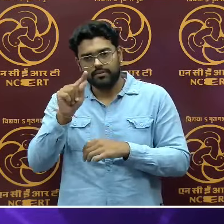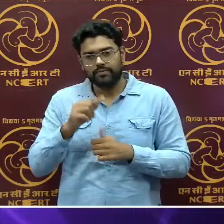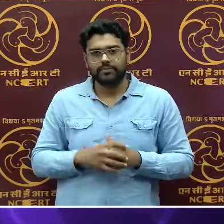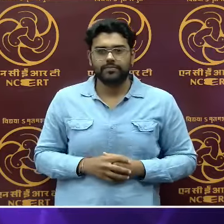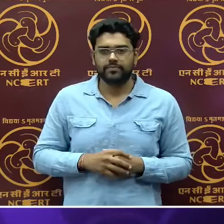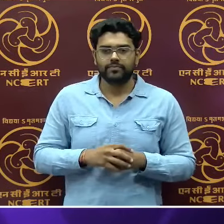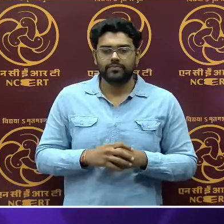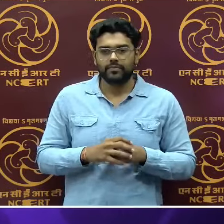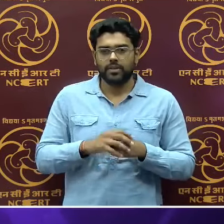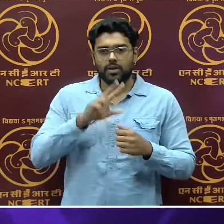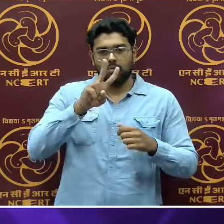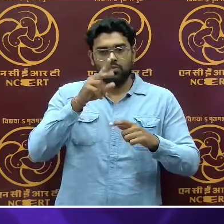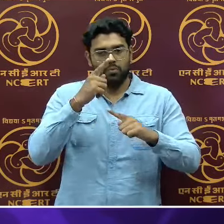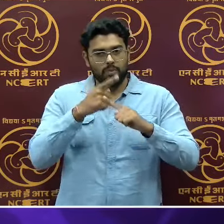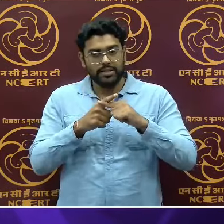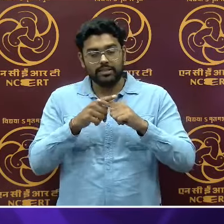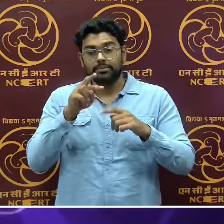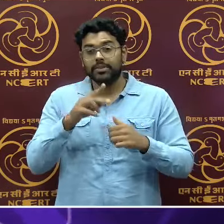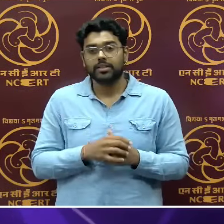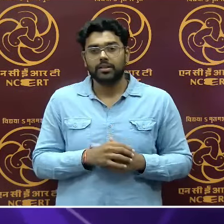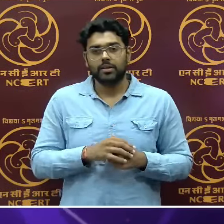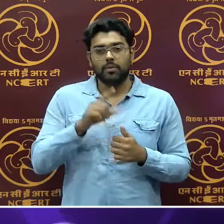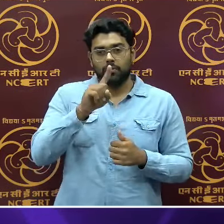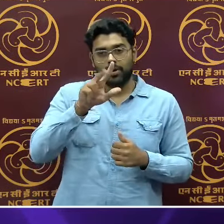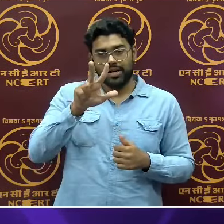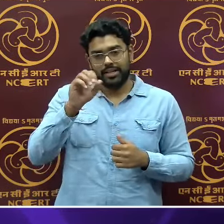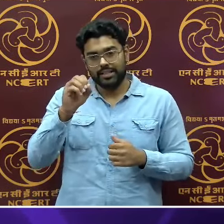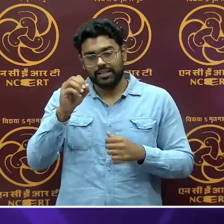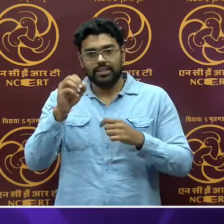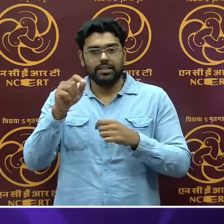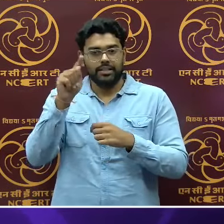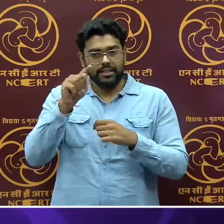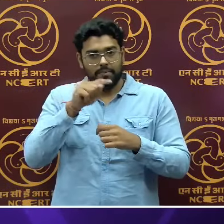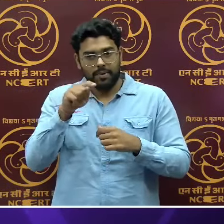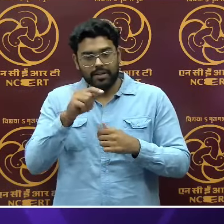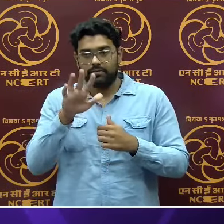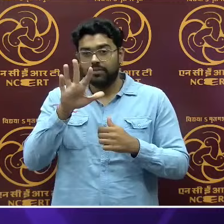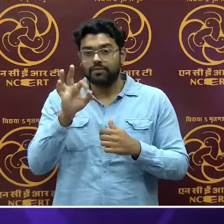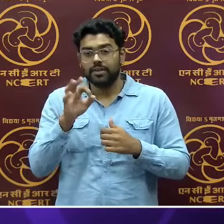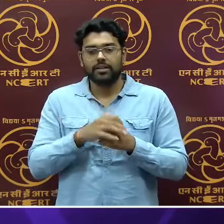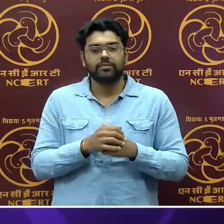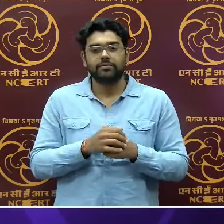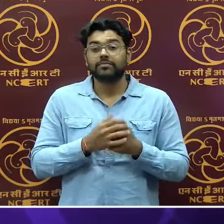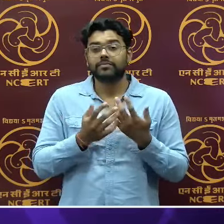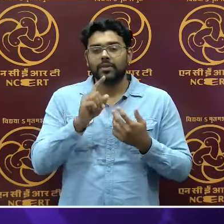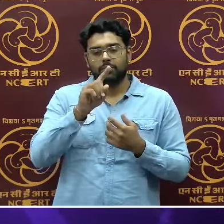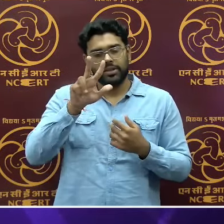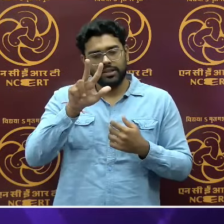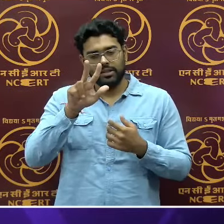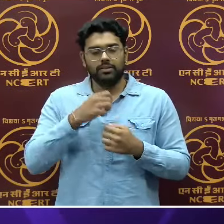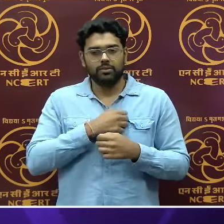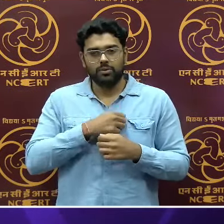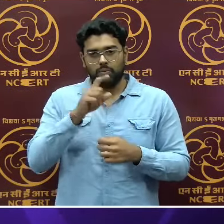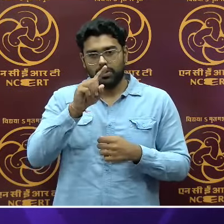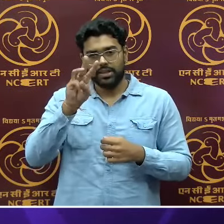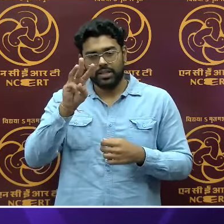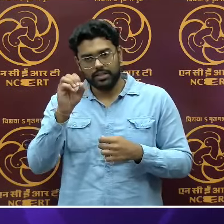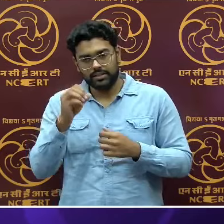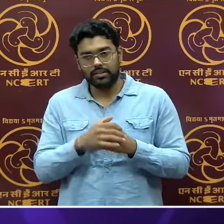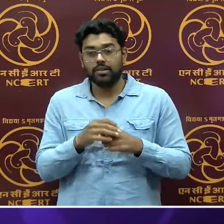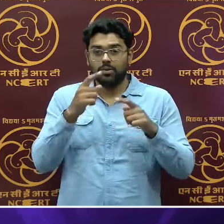So 2x is equal to how much? 180 minus 50 is 130 degrees. So x is equal to